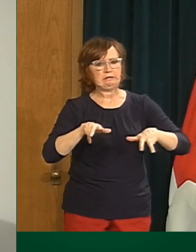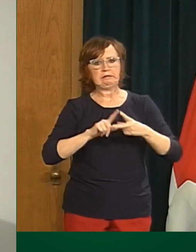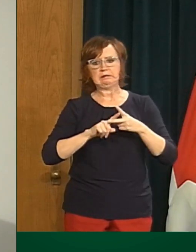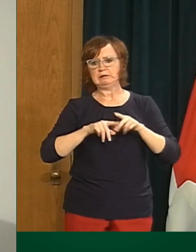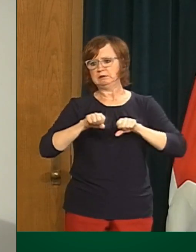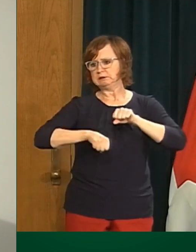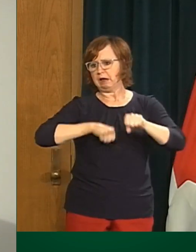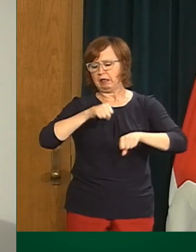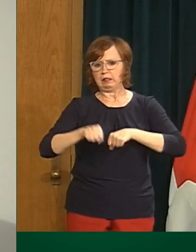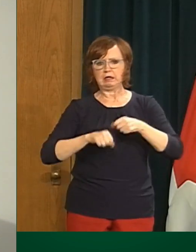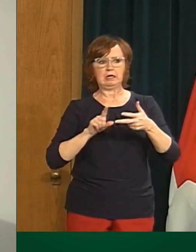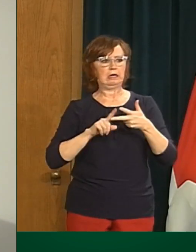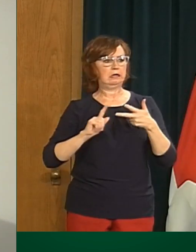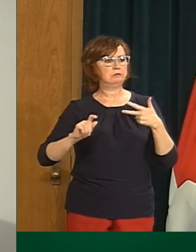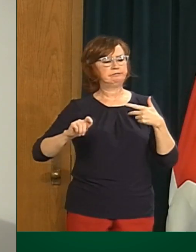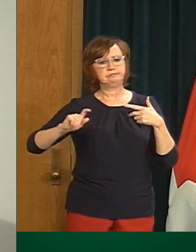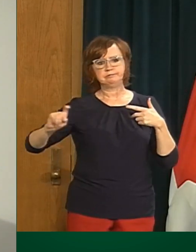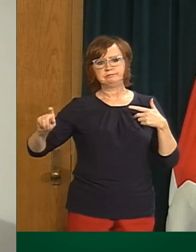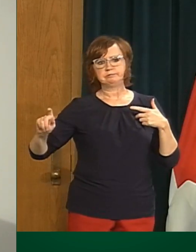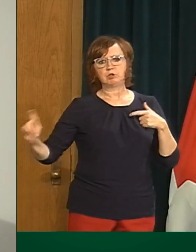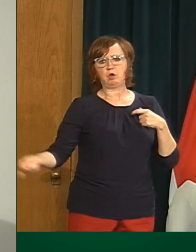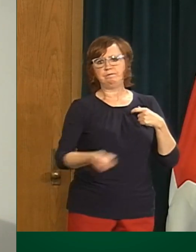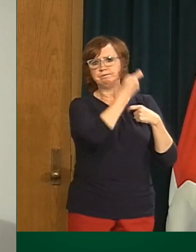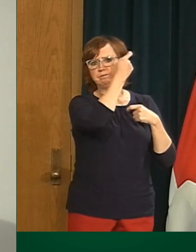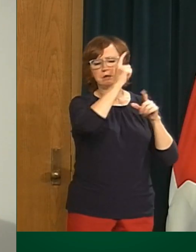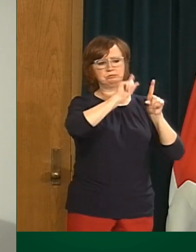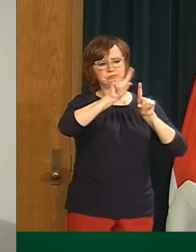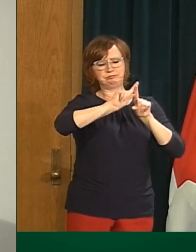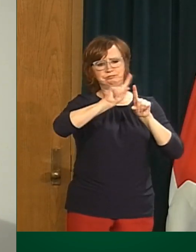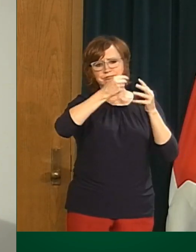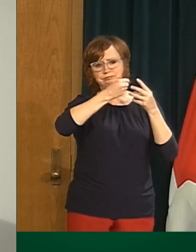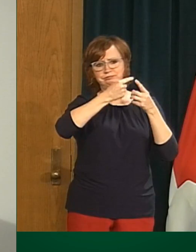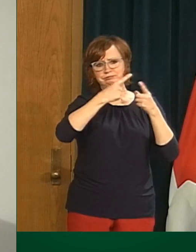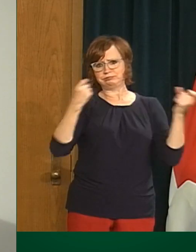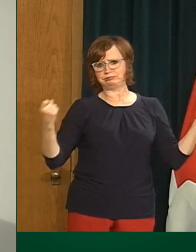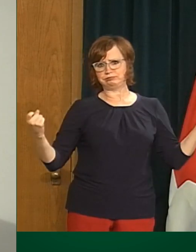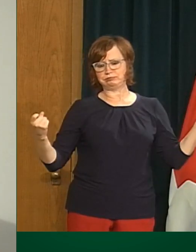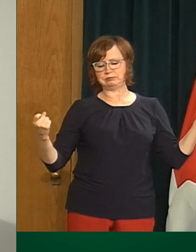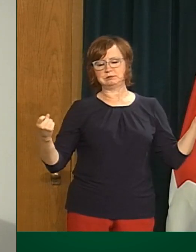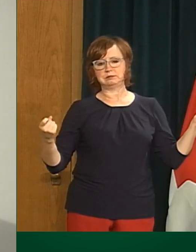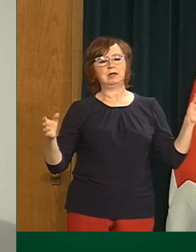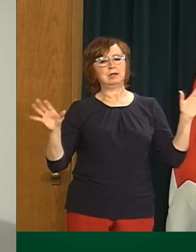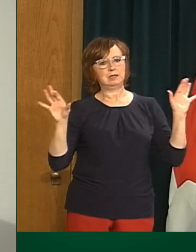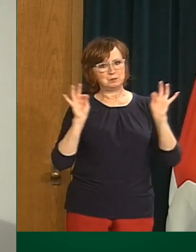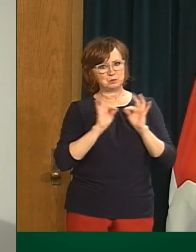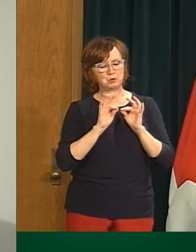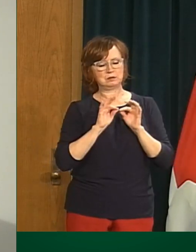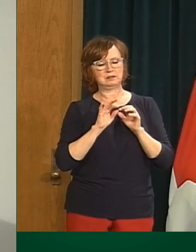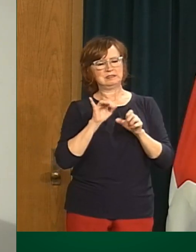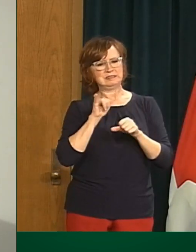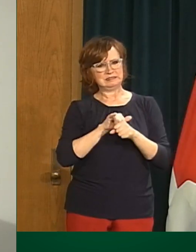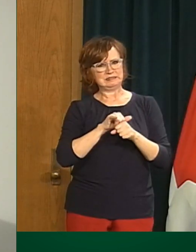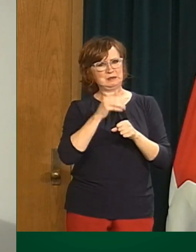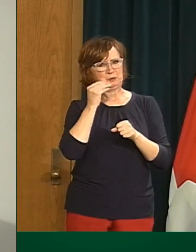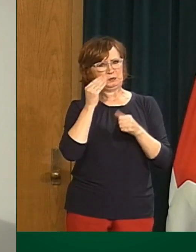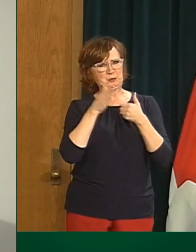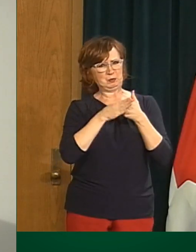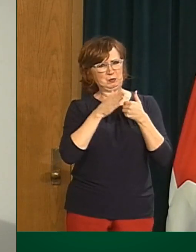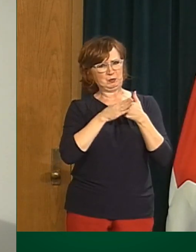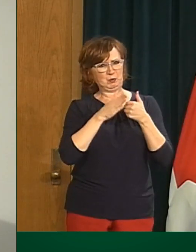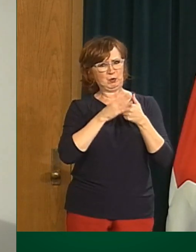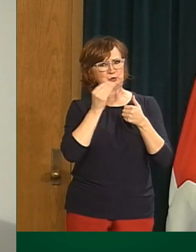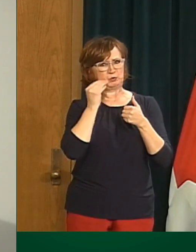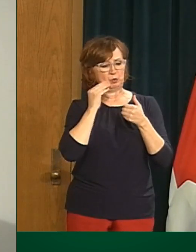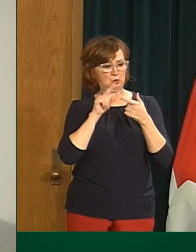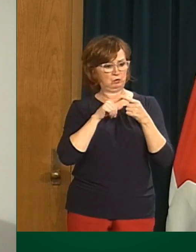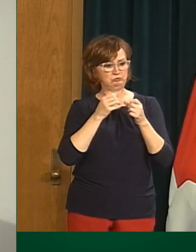cycling in provincial parks or camping. It is important to stay as close to home as you can, and